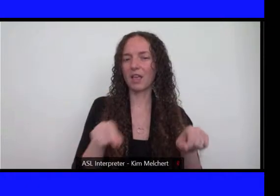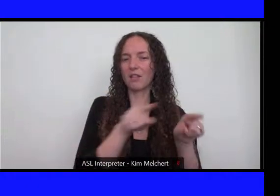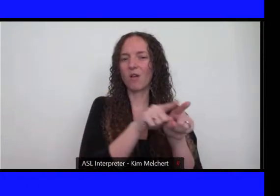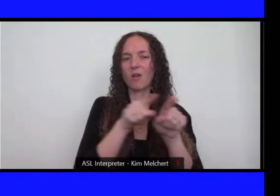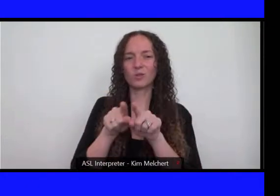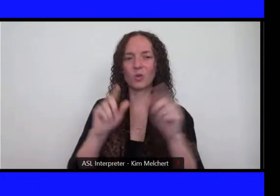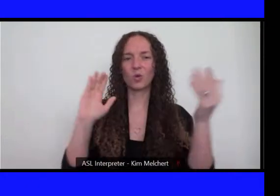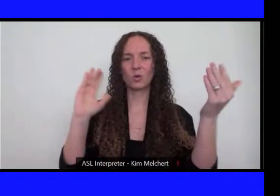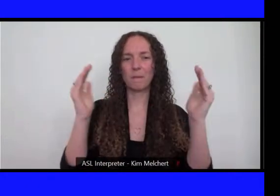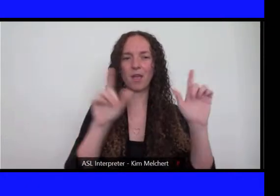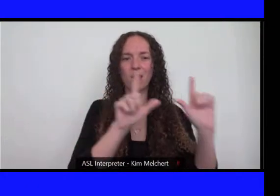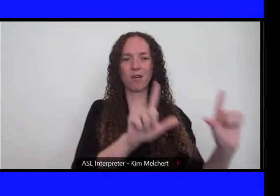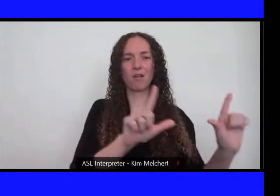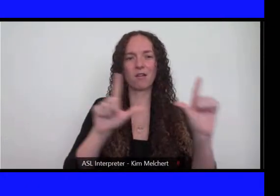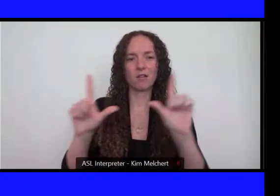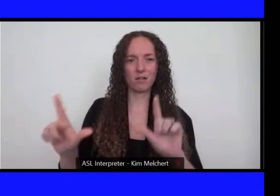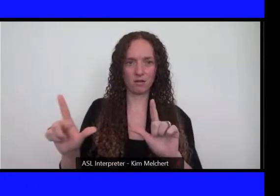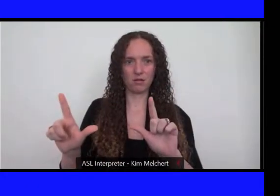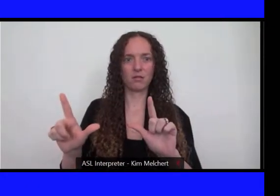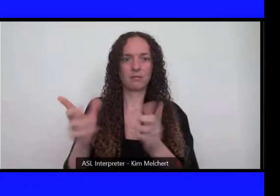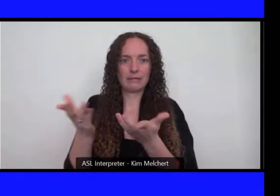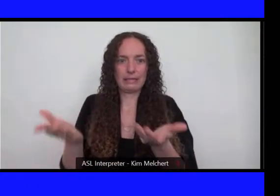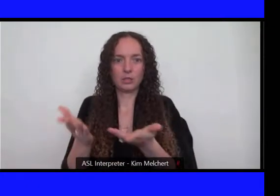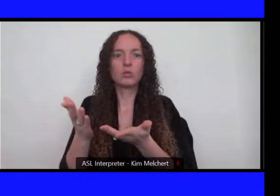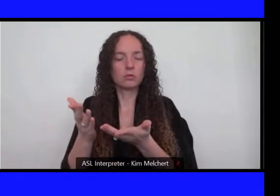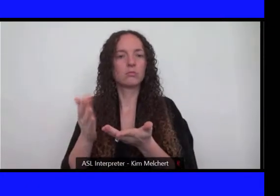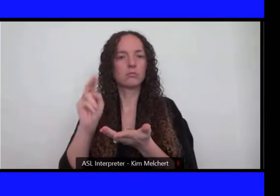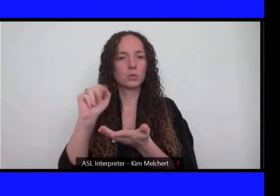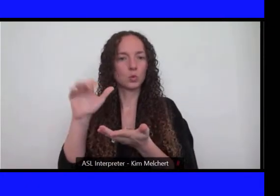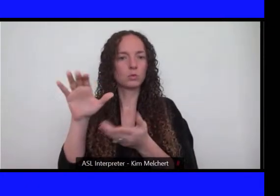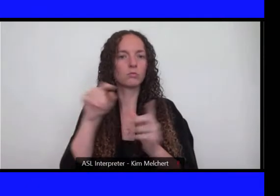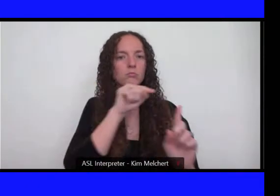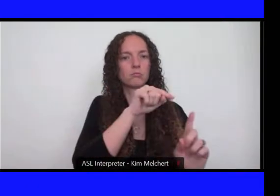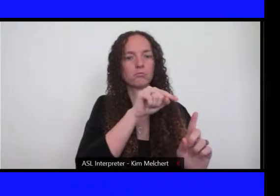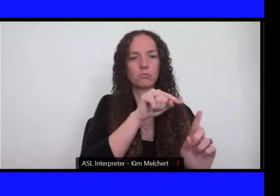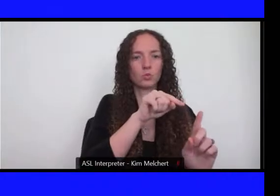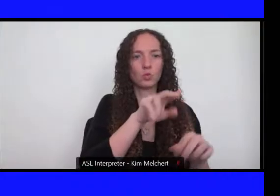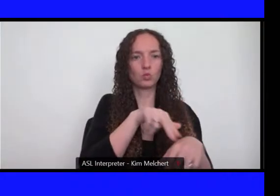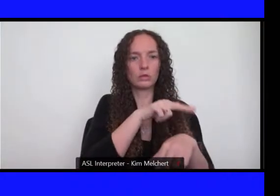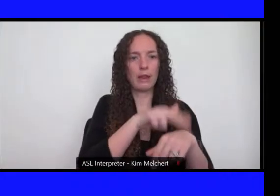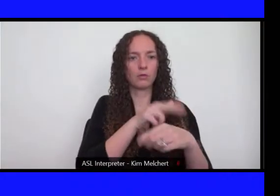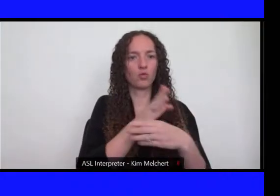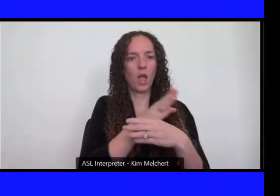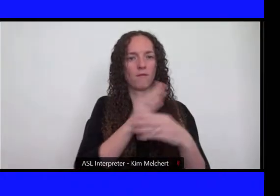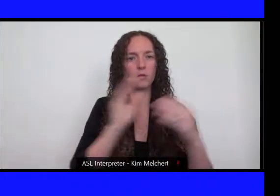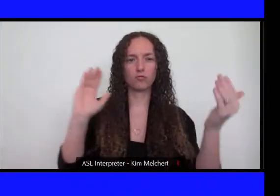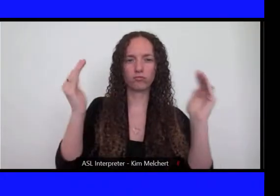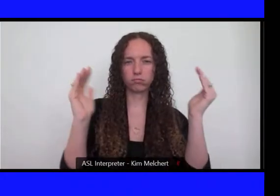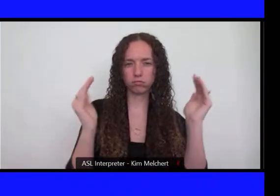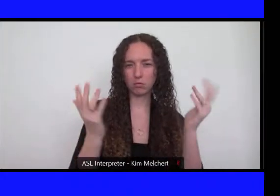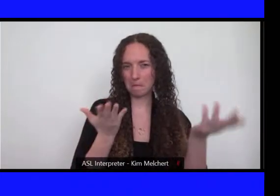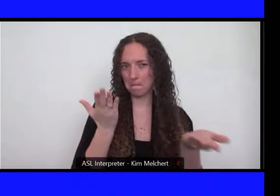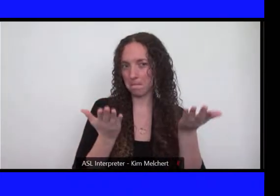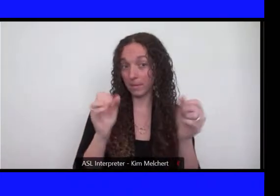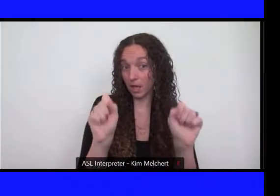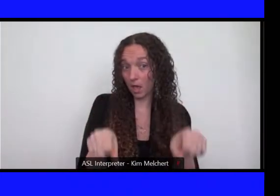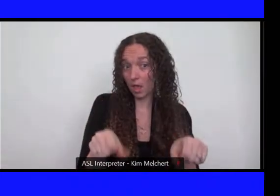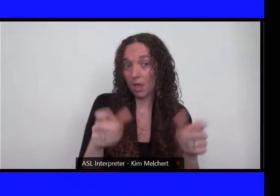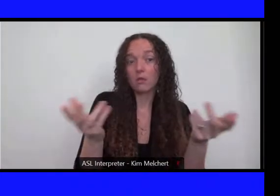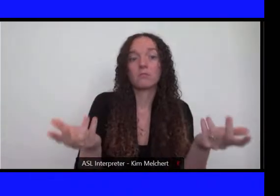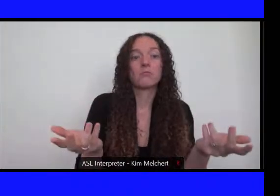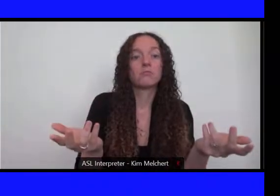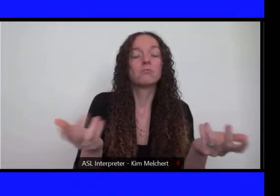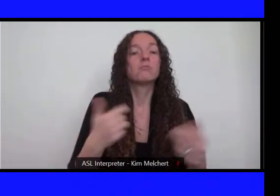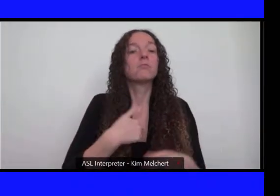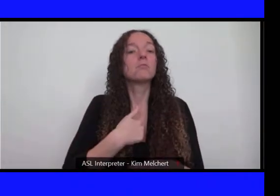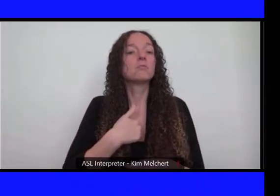we are aiming at, how we are comparing to the state and to the nation. I think that will be useful information.